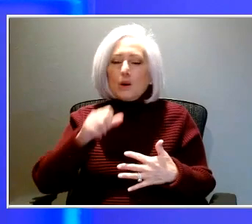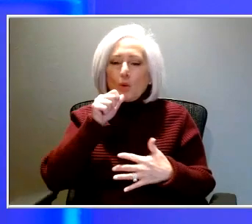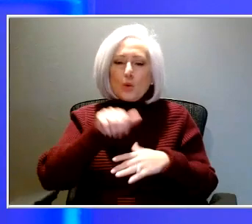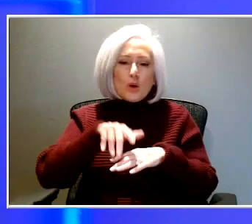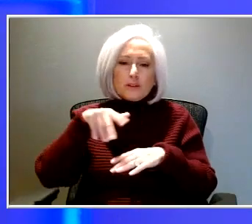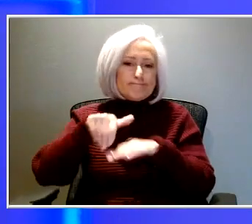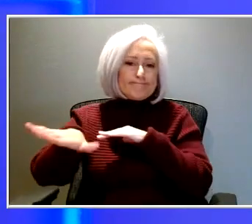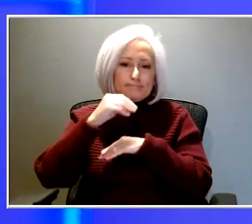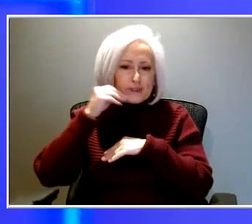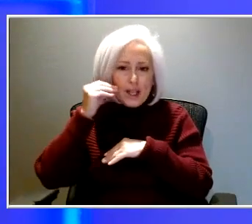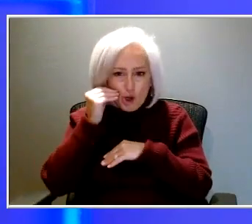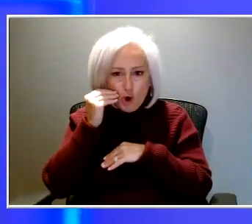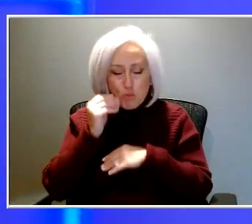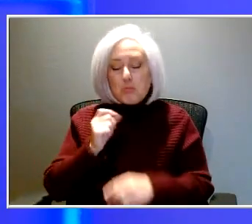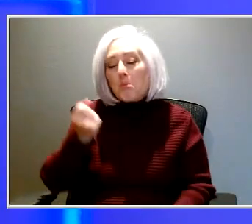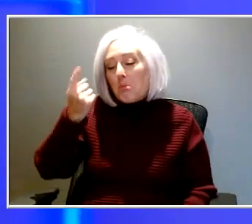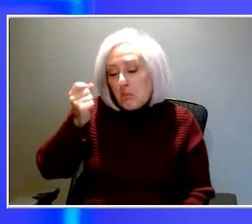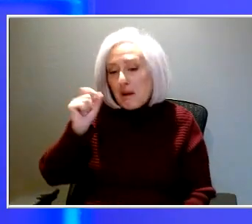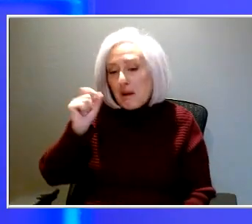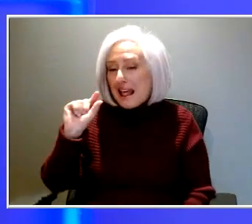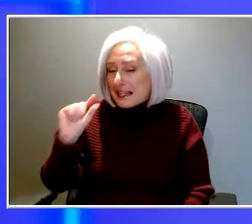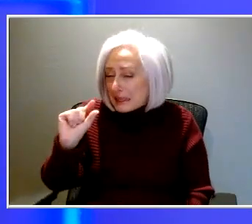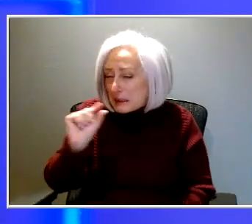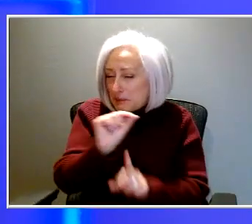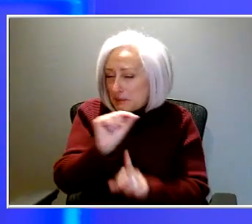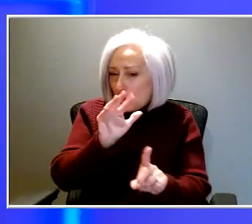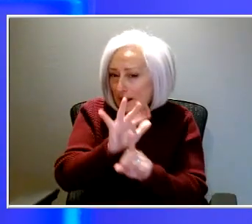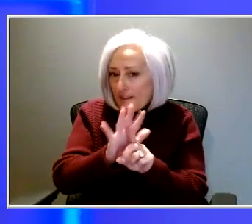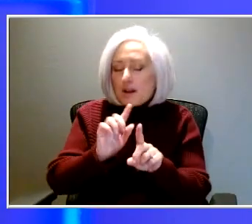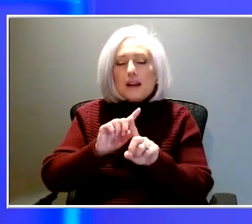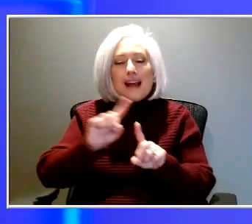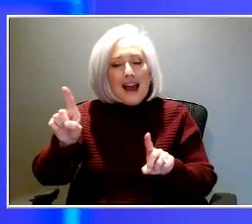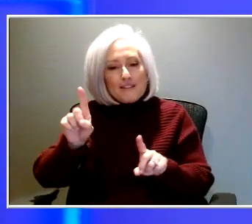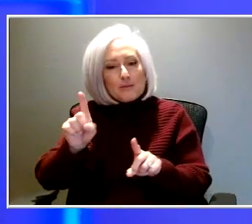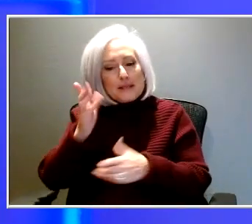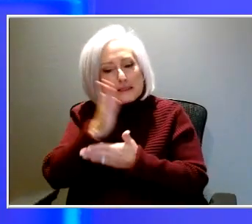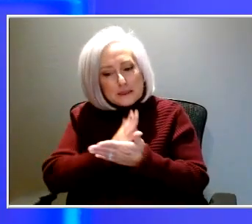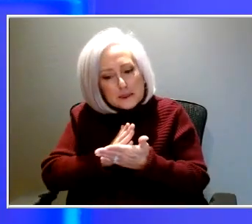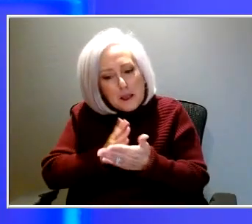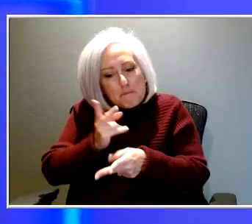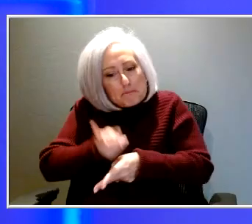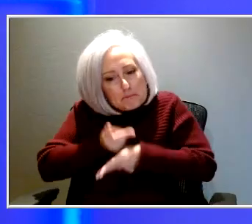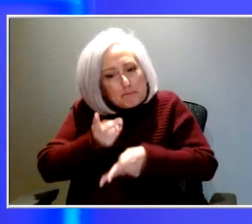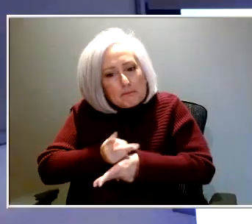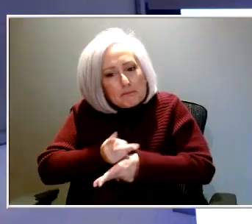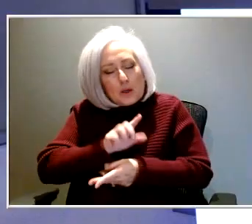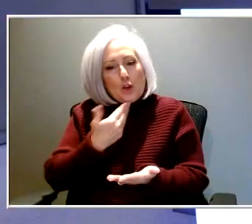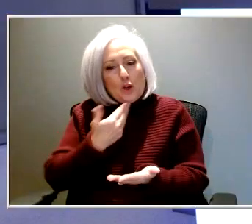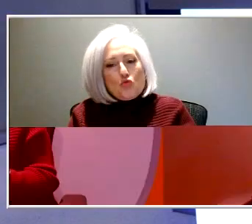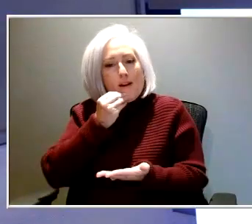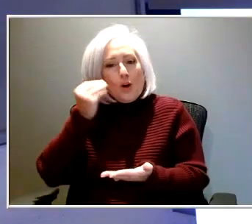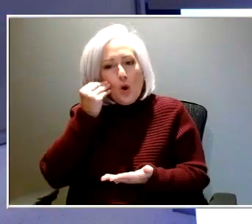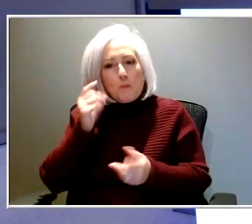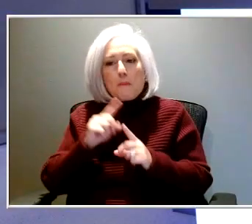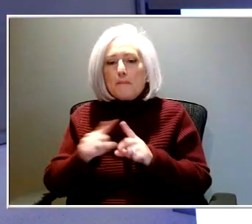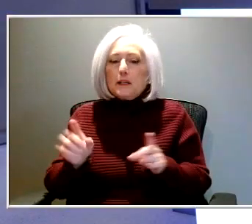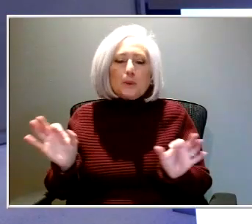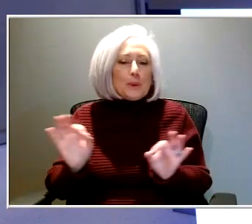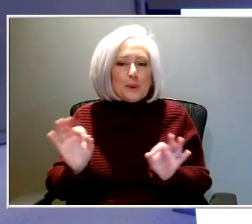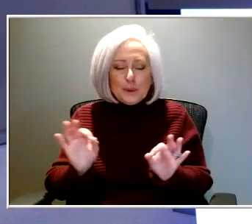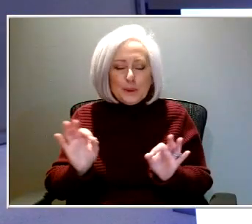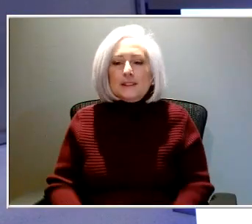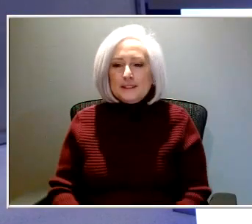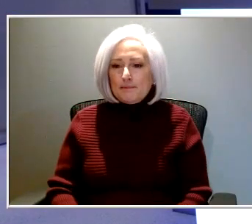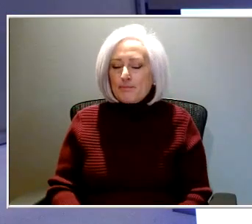radioactive. There's some precautions we tell them to follow, but really it's not as big of a deal as some patients may think. So why was Bob such a good